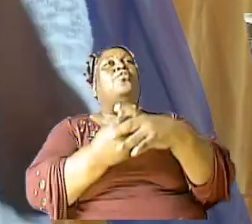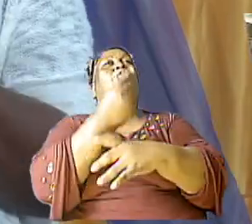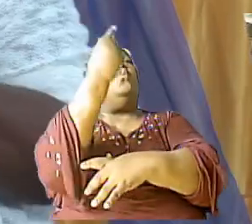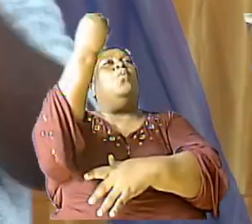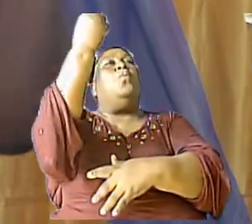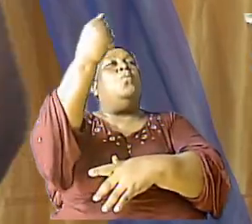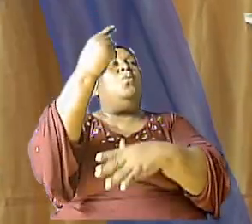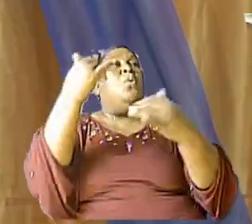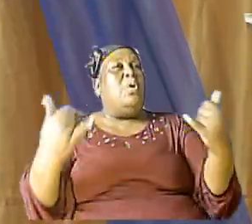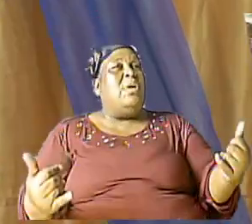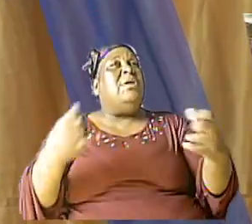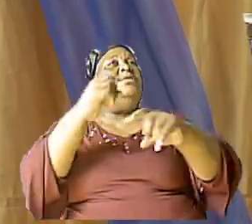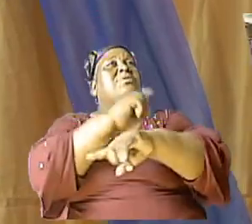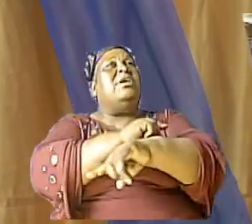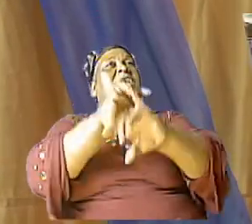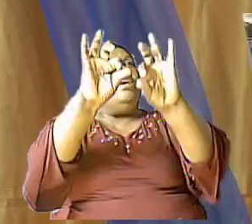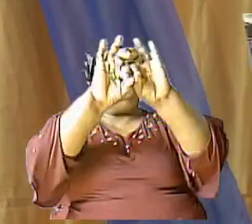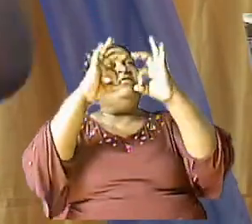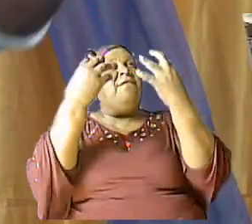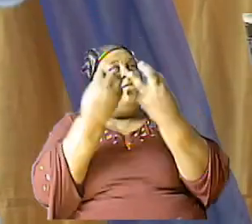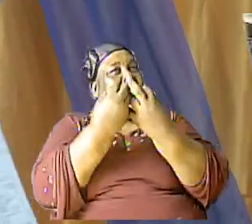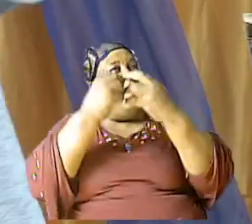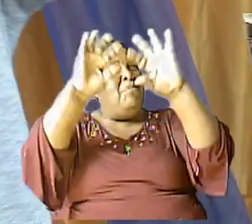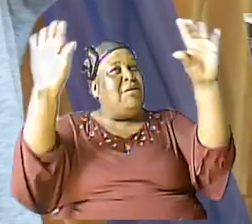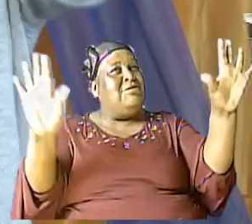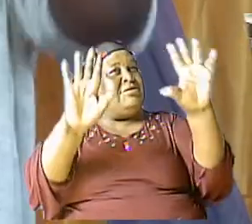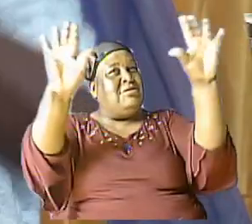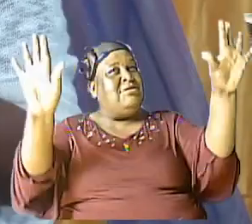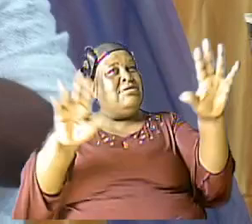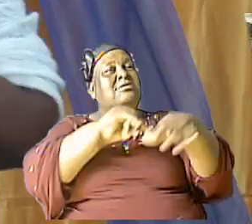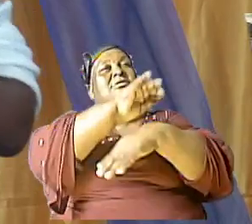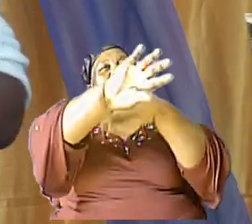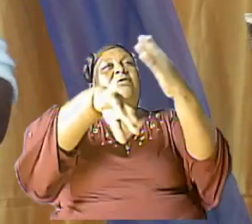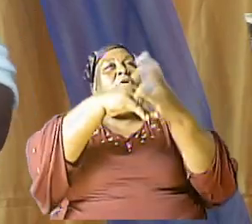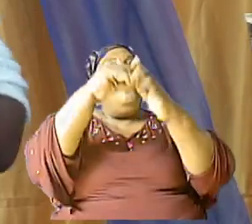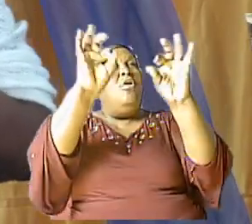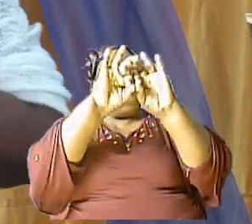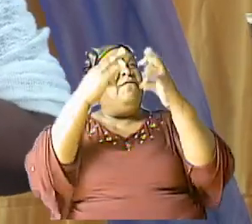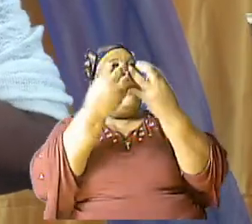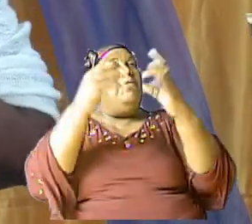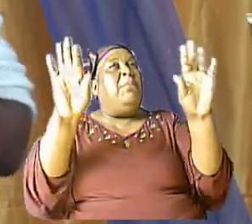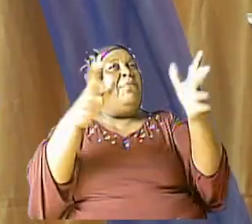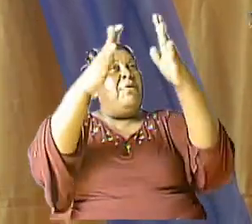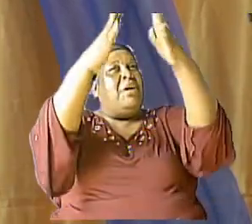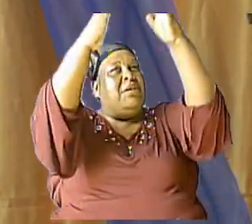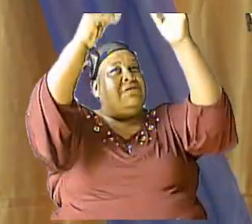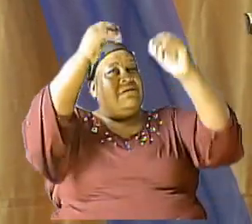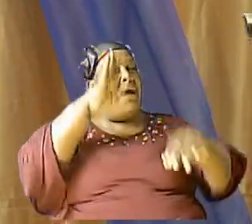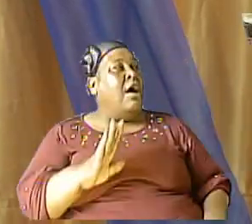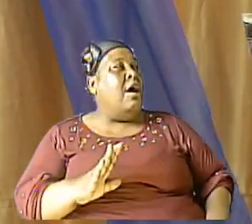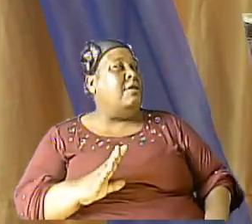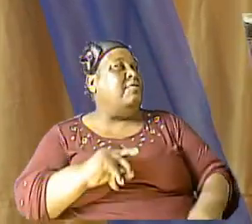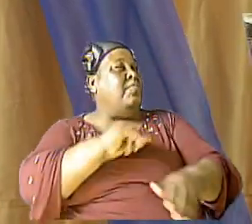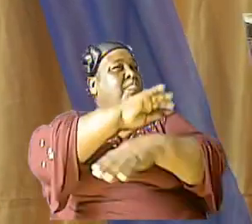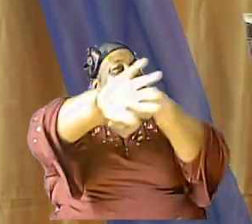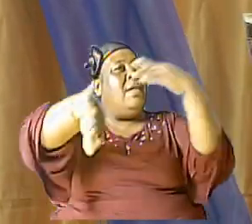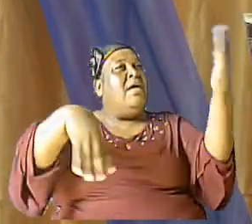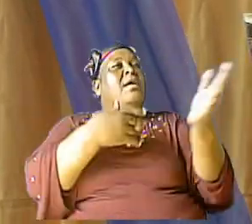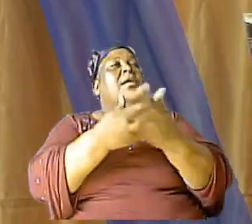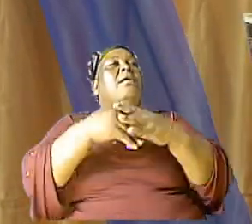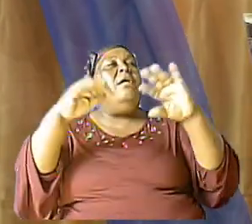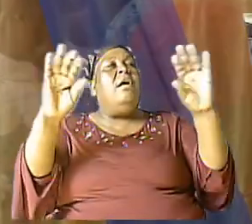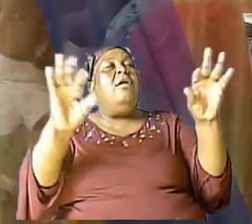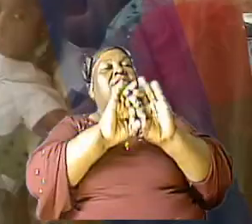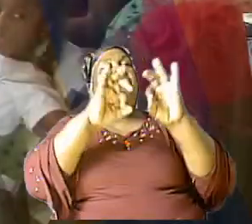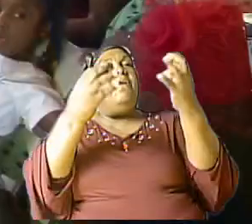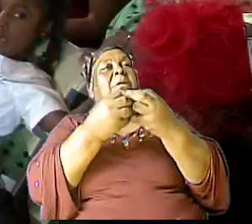God. Today is Family Sunday. And can all the family praise the Lord? All the families